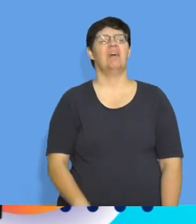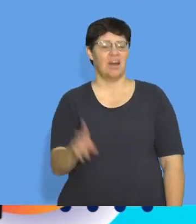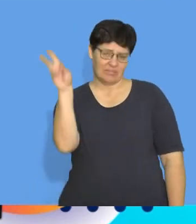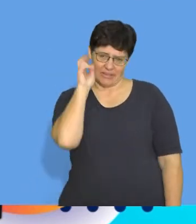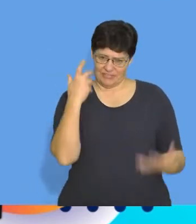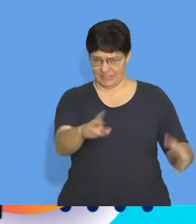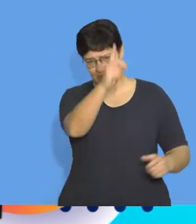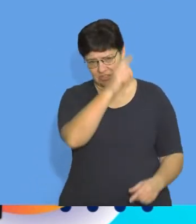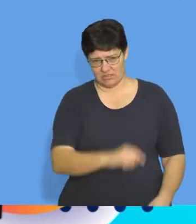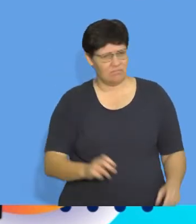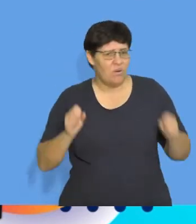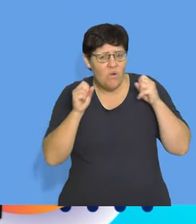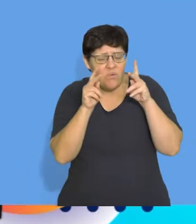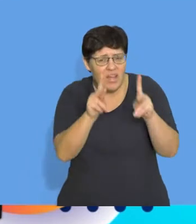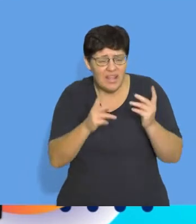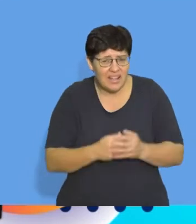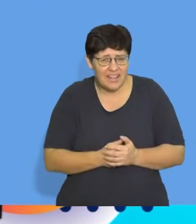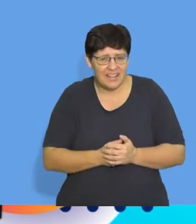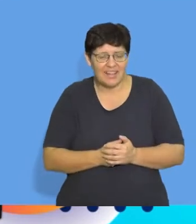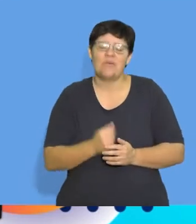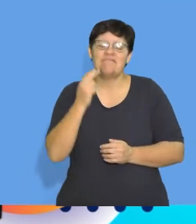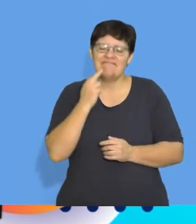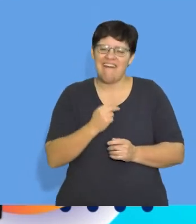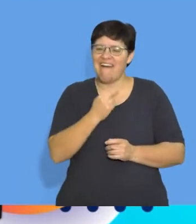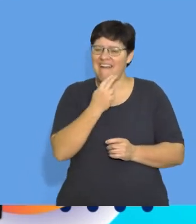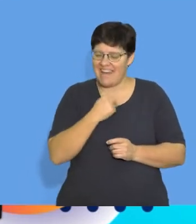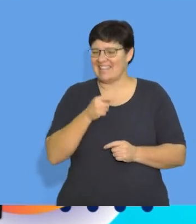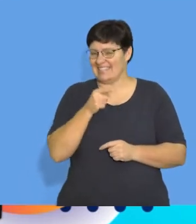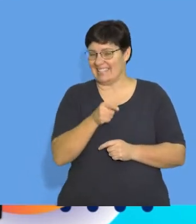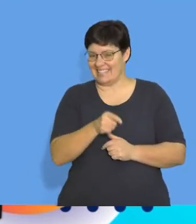already. It's okay. This is a nice section.